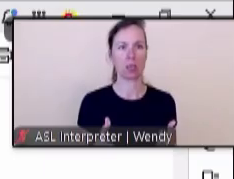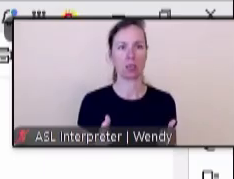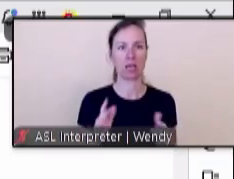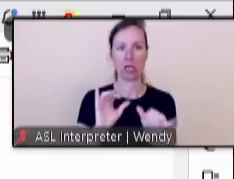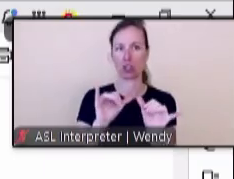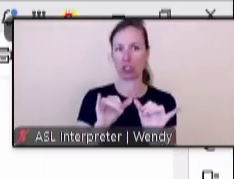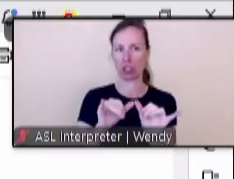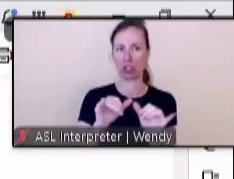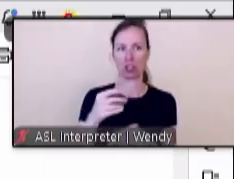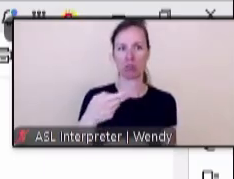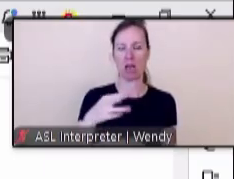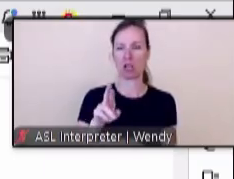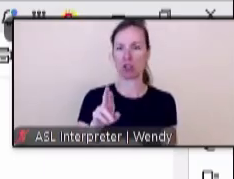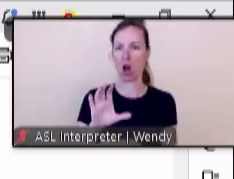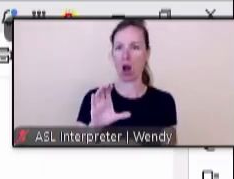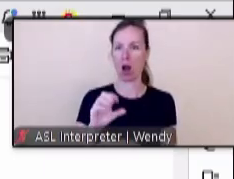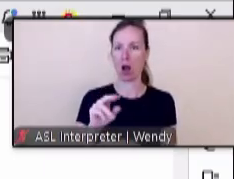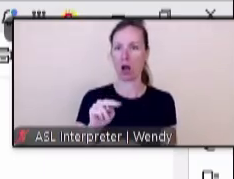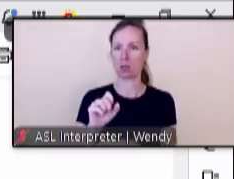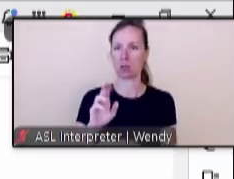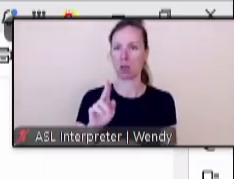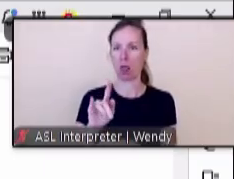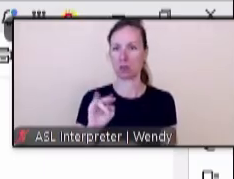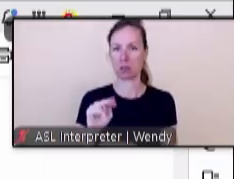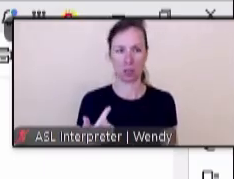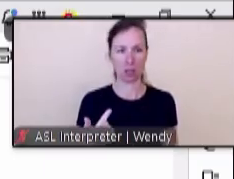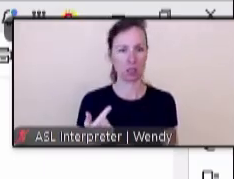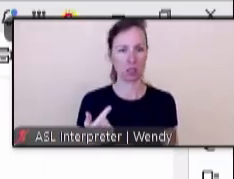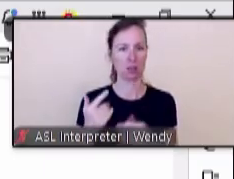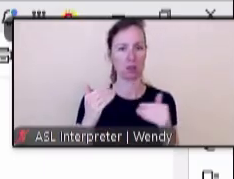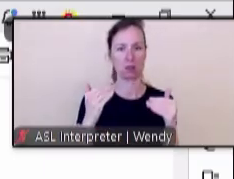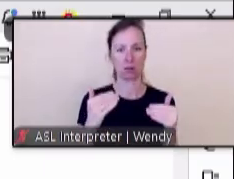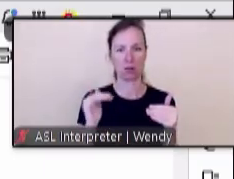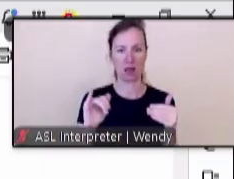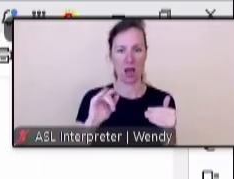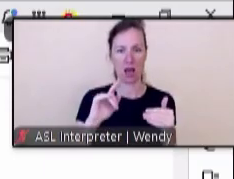consulting. That's where all of that is.